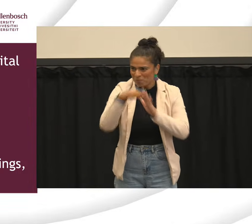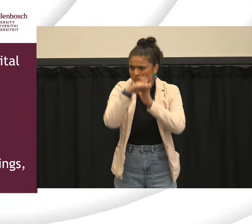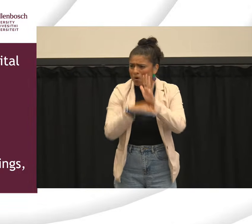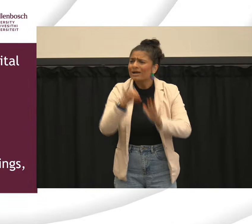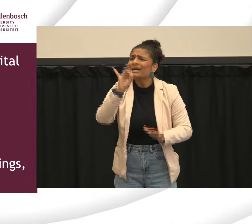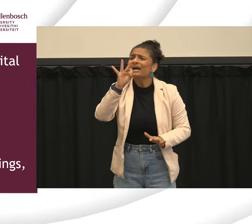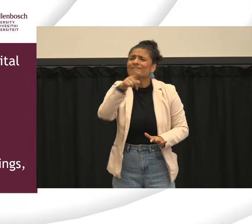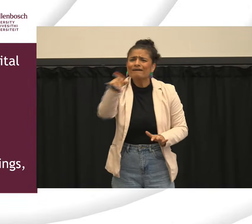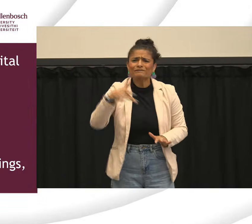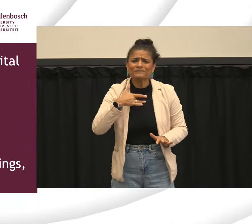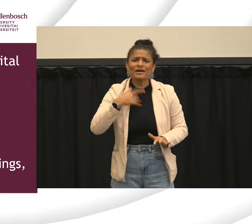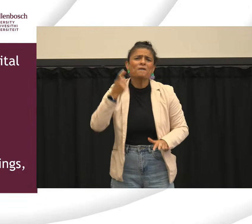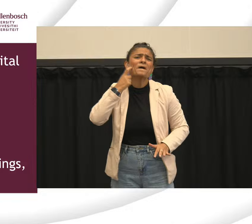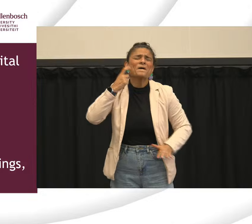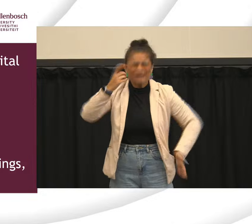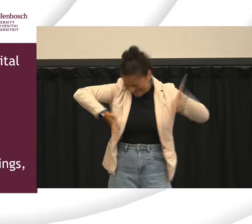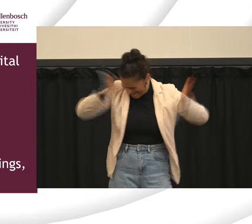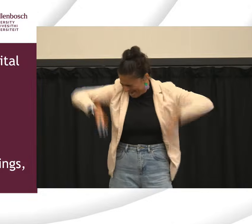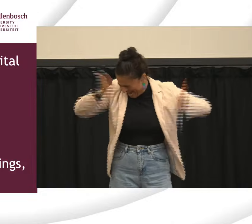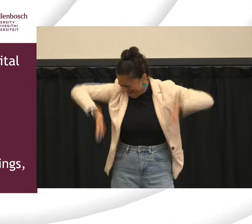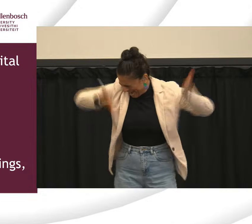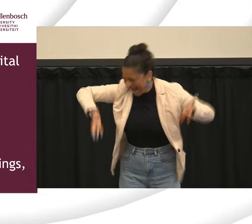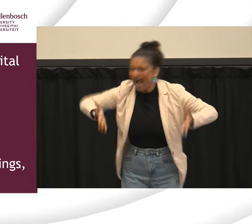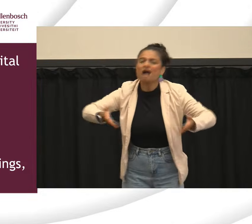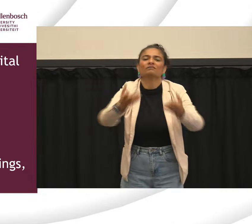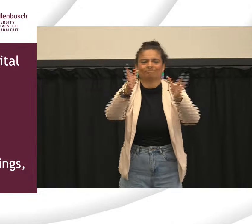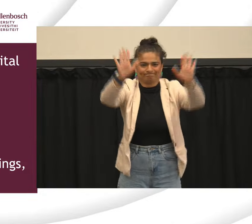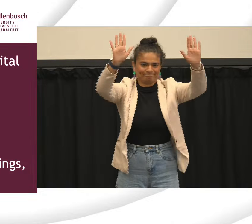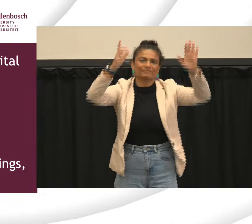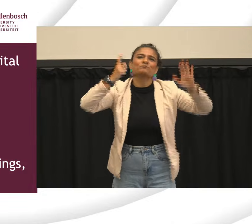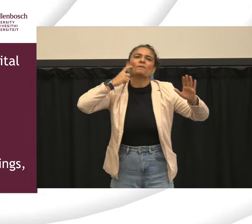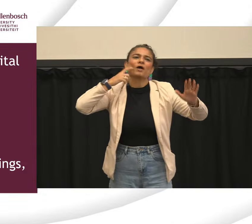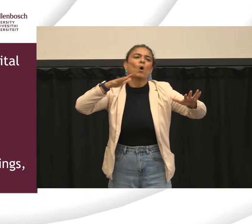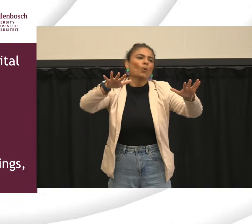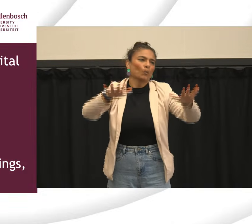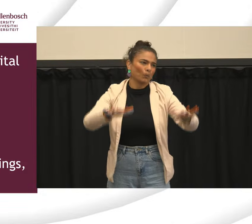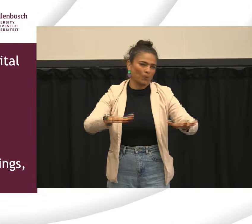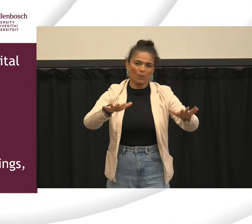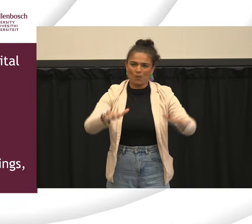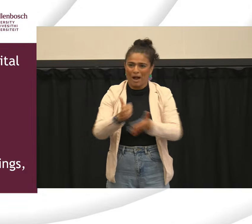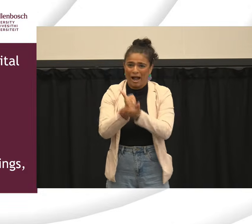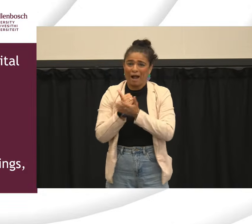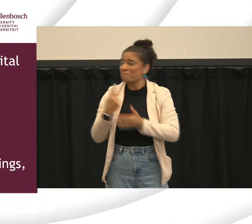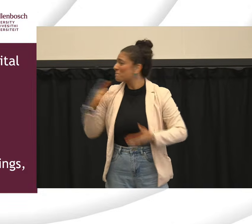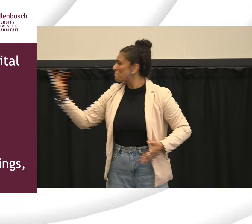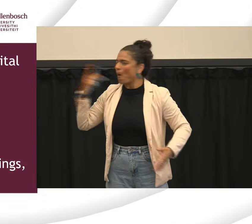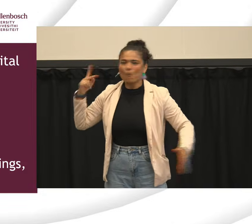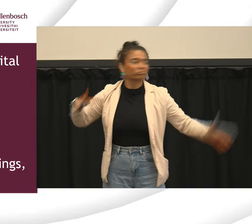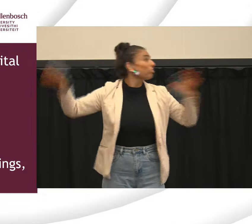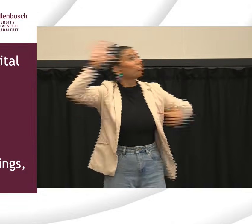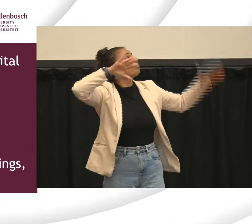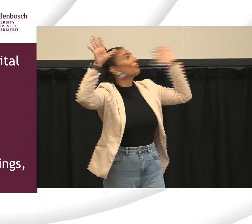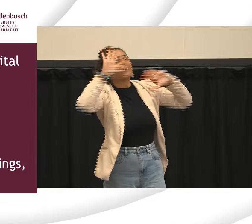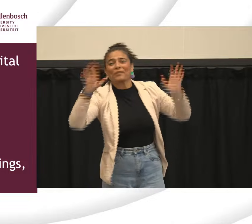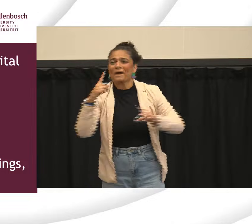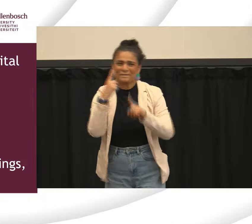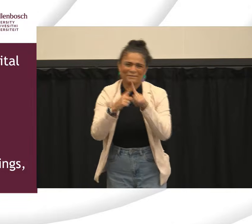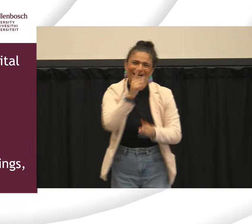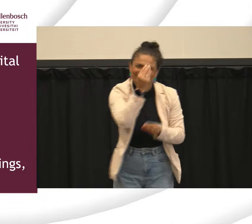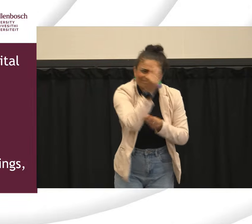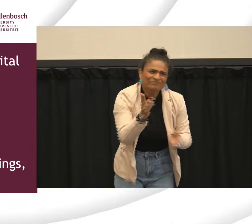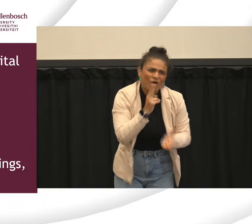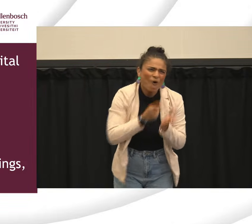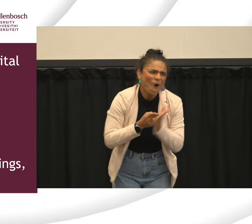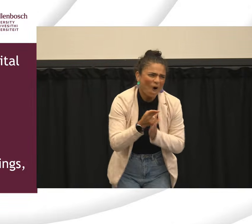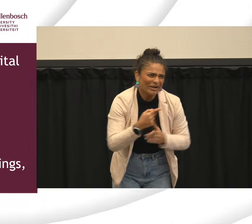the Master of Ceremony duties together today. As you know, I'm Aisha. I go very fast, but I'll do a slower version of myself